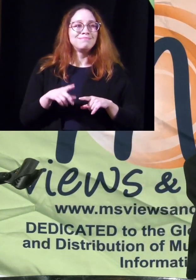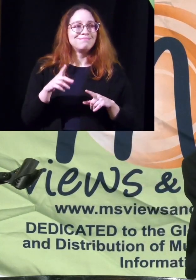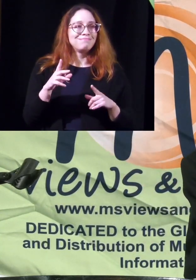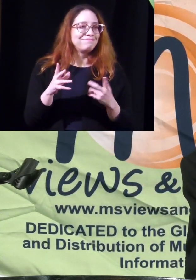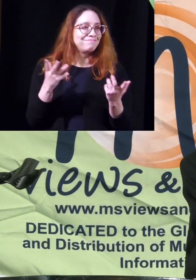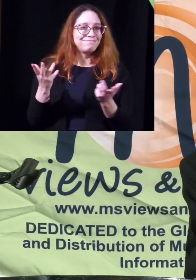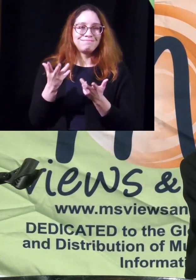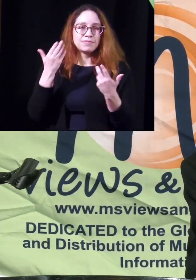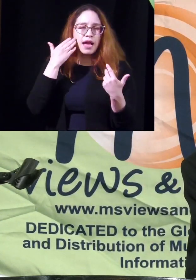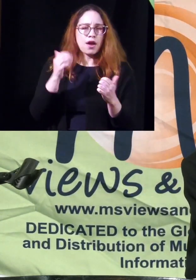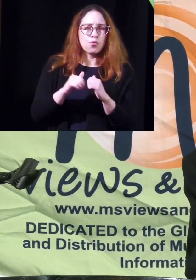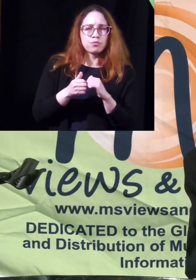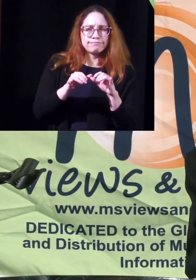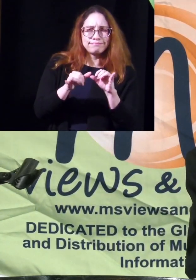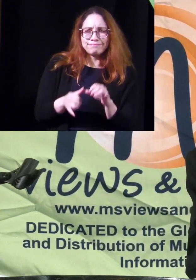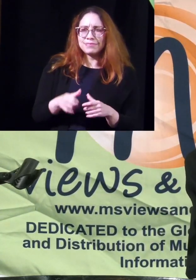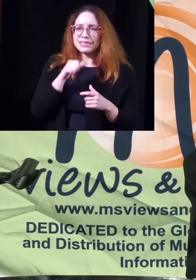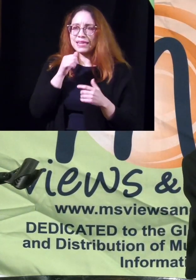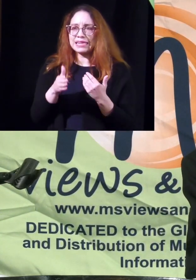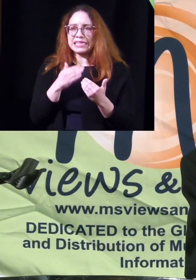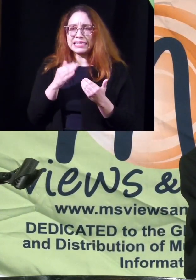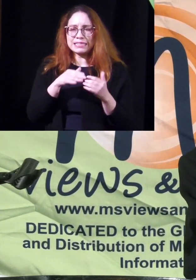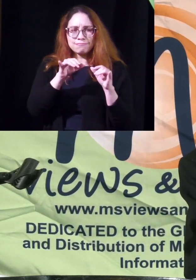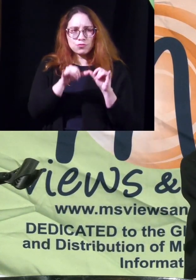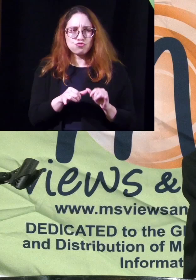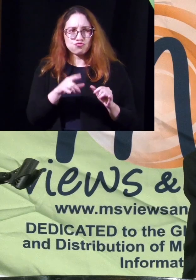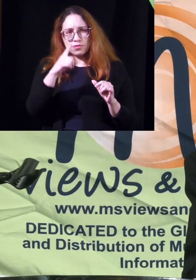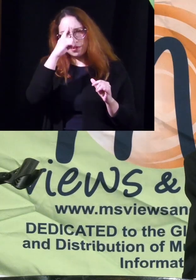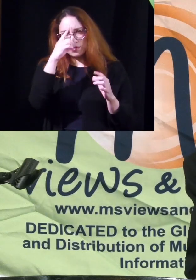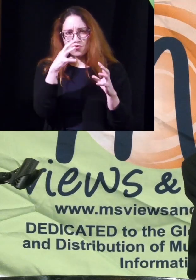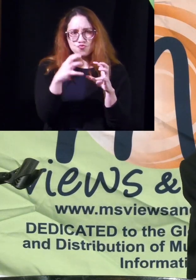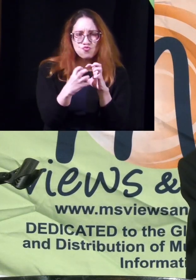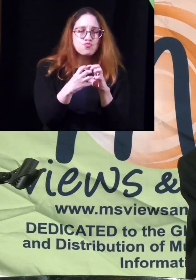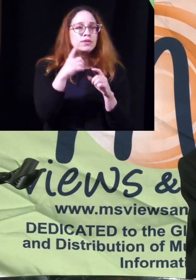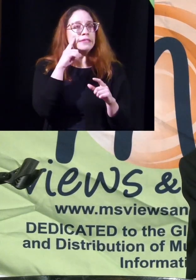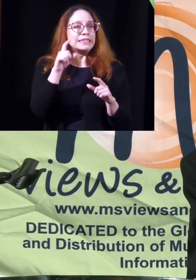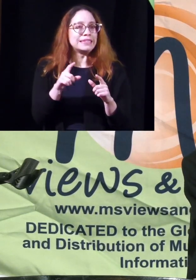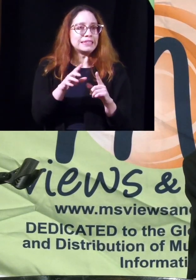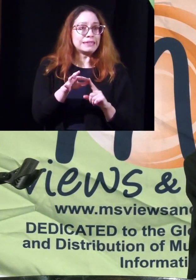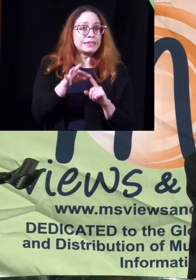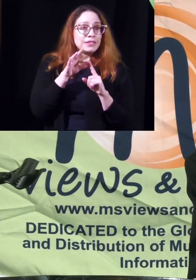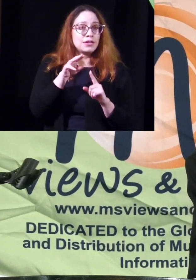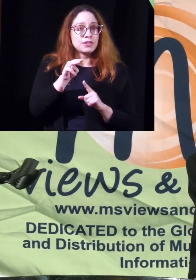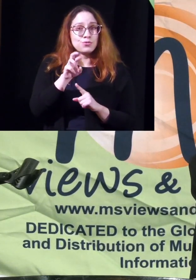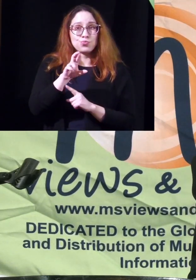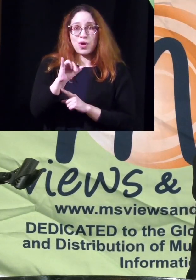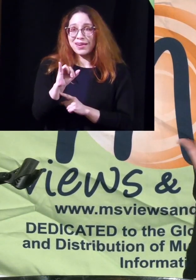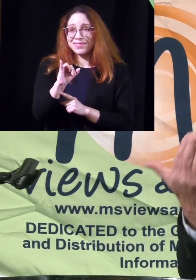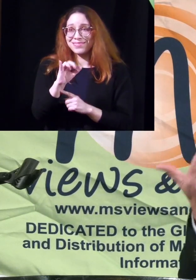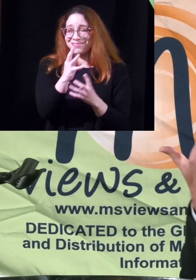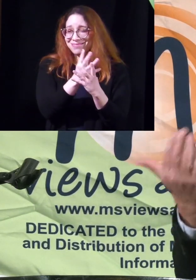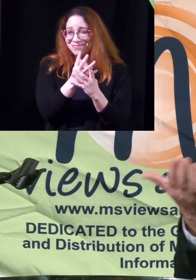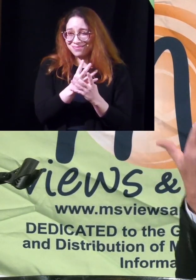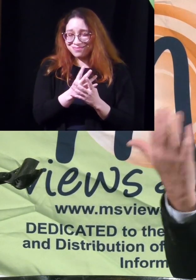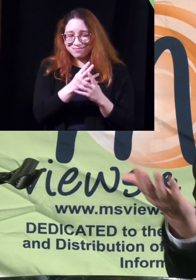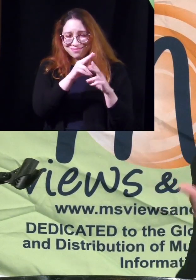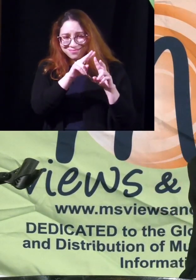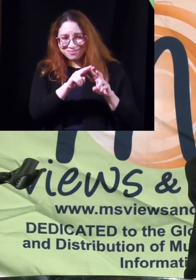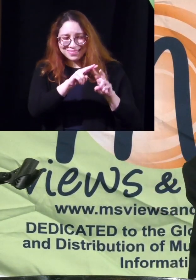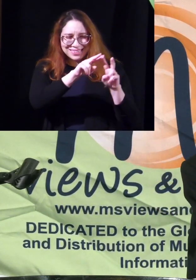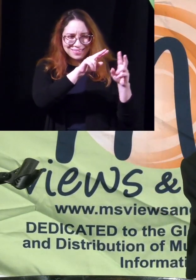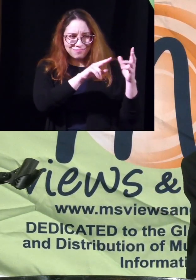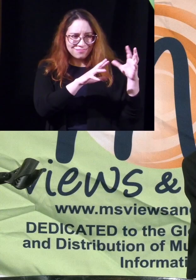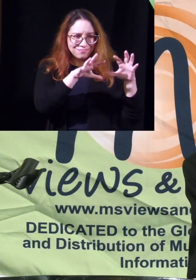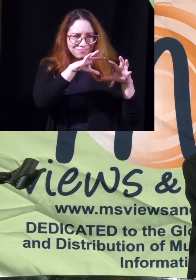thing. It's how do you measure that? And it's not easy to measure atrophy. You need specialized MRI scans that can actively measure